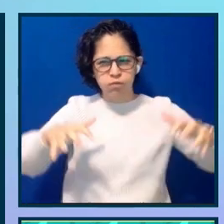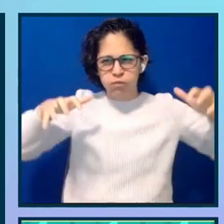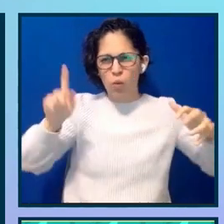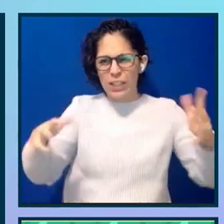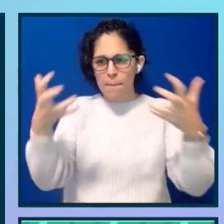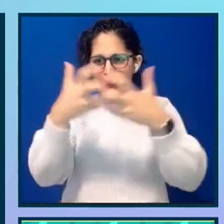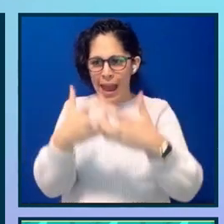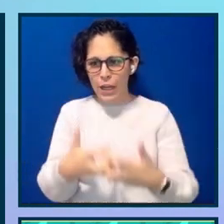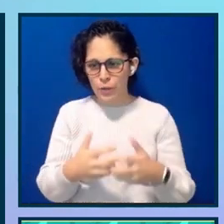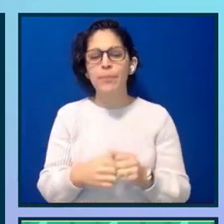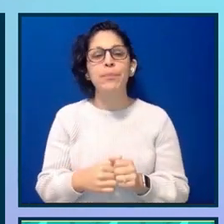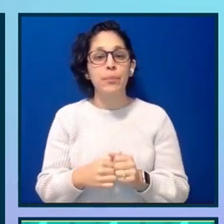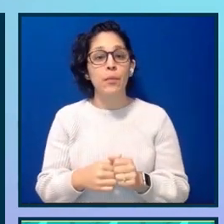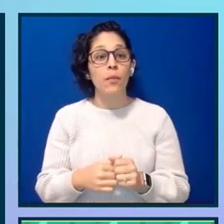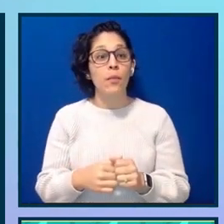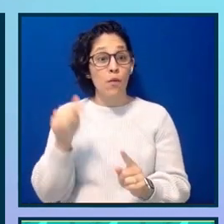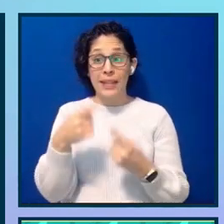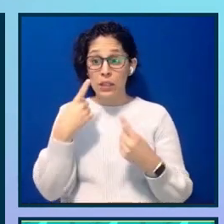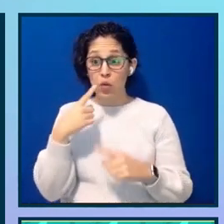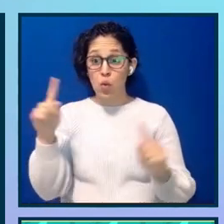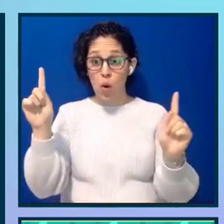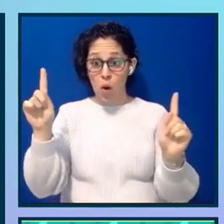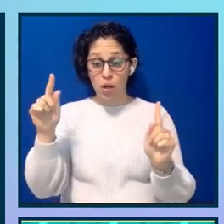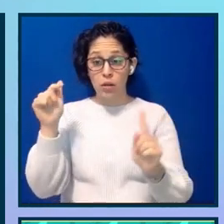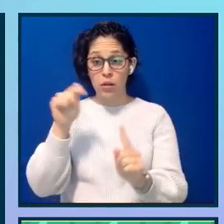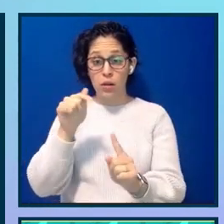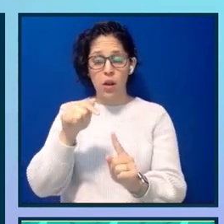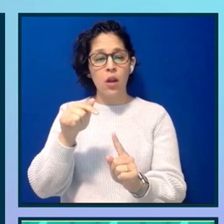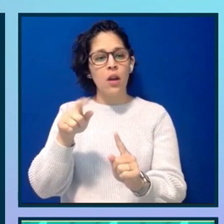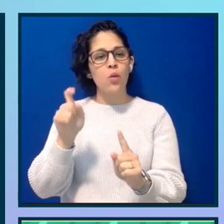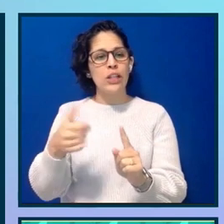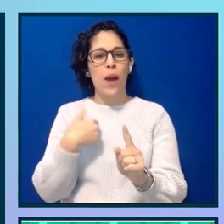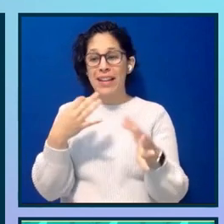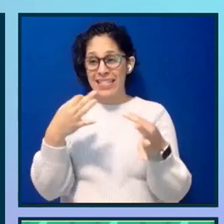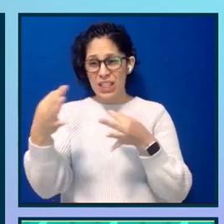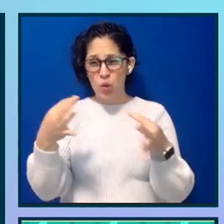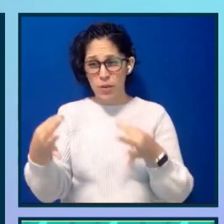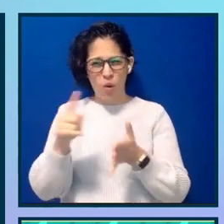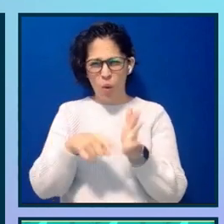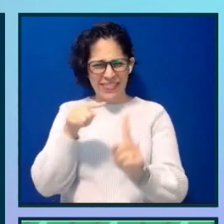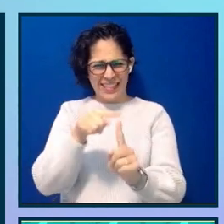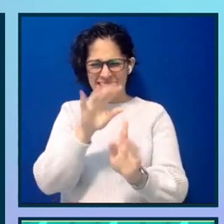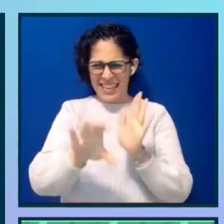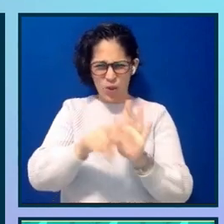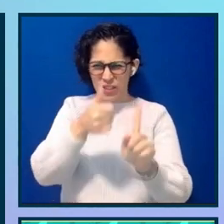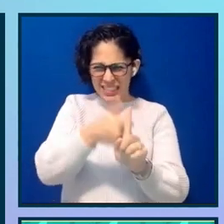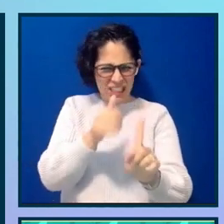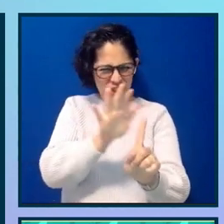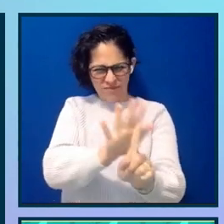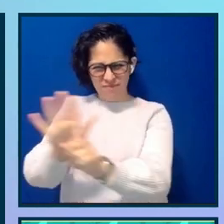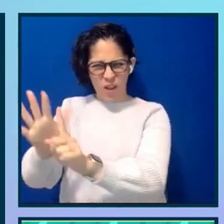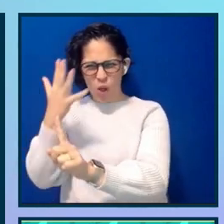So in order for this to work, we would need to have like a description of what these characters look like, so we can like